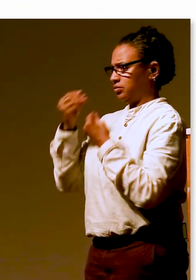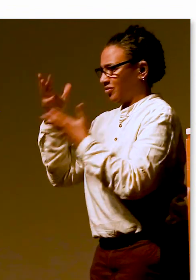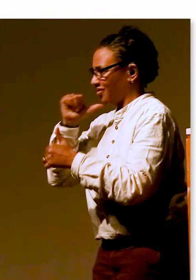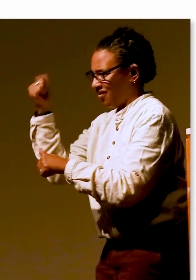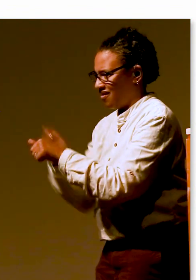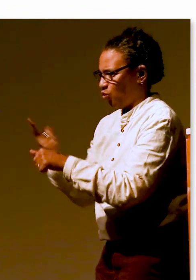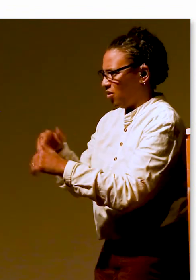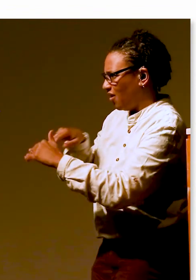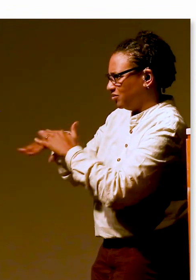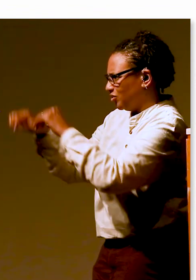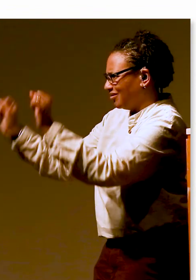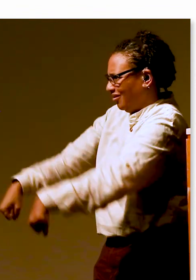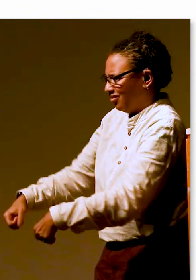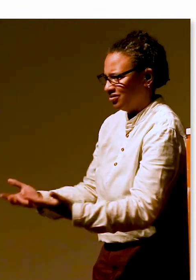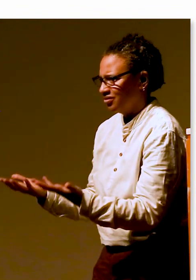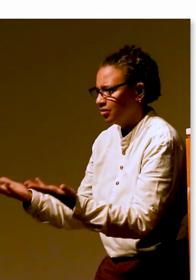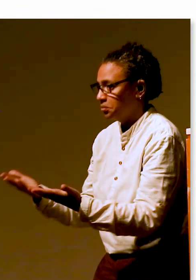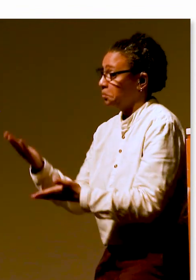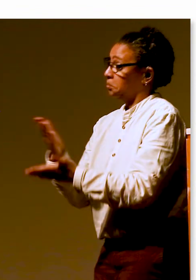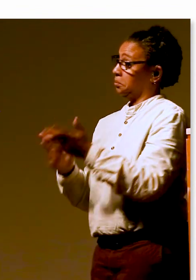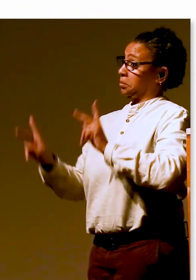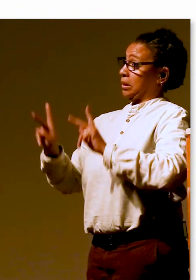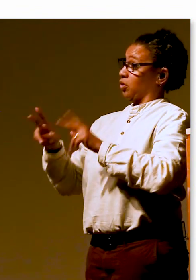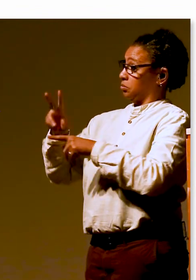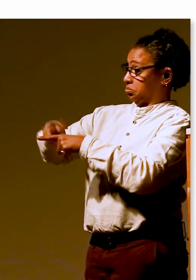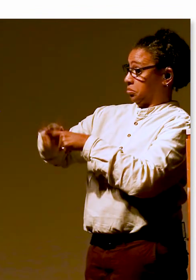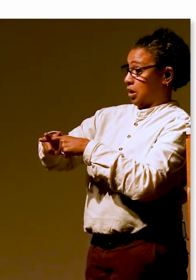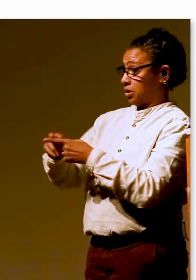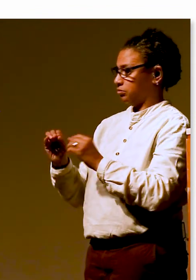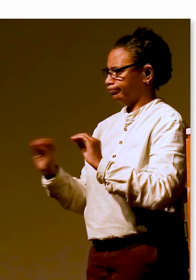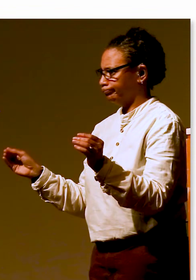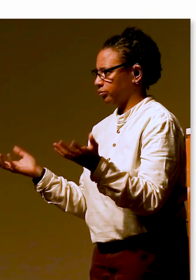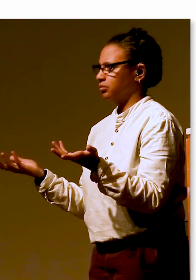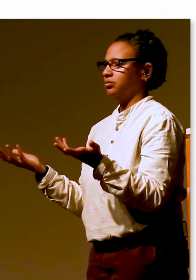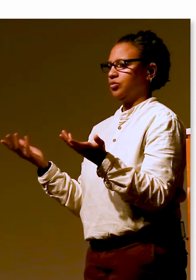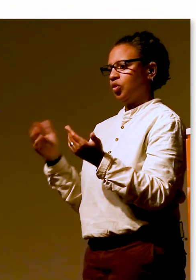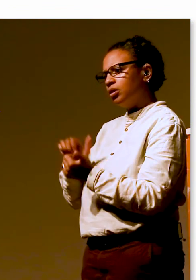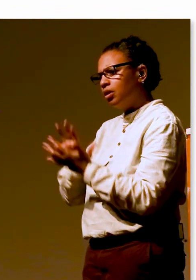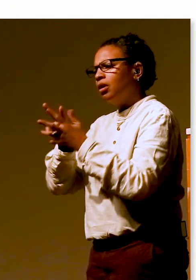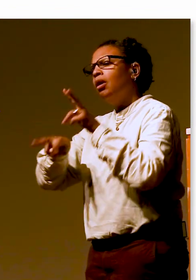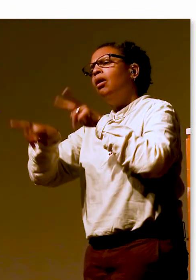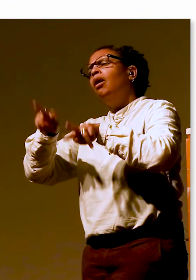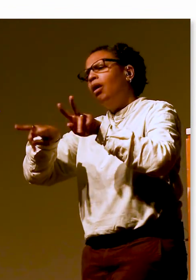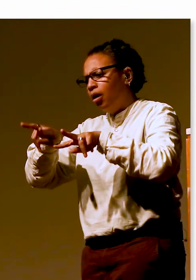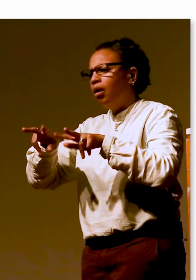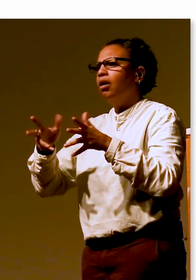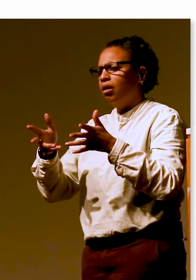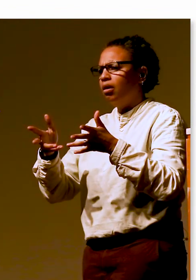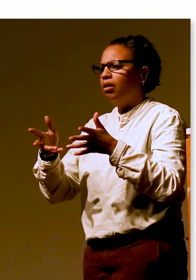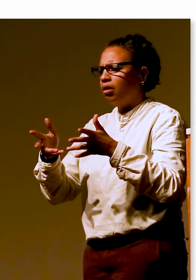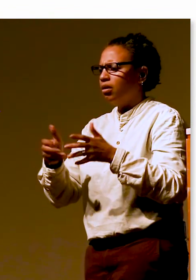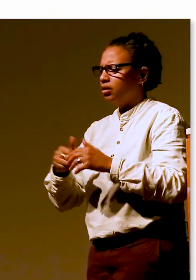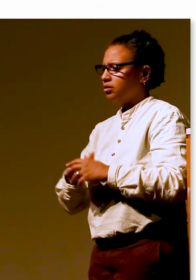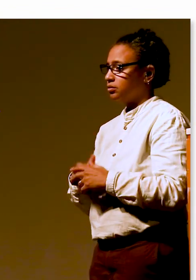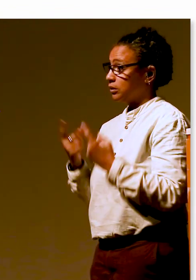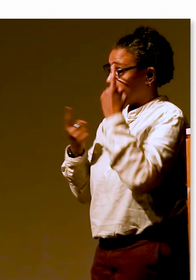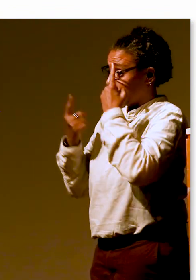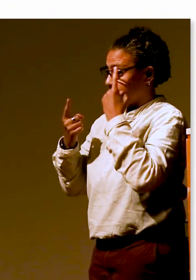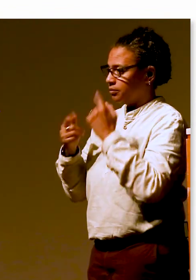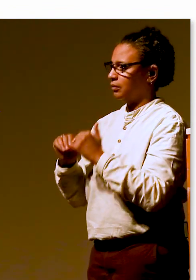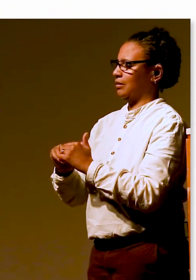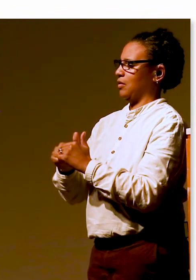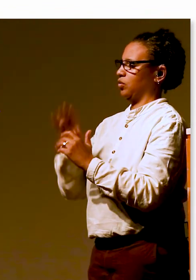Or maybe people need a vocabulary of what they're going to go see. And so I think about it more in that, where it's like, how can I make sure that the images that I'm